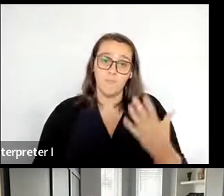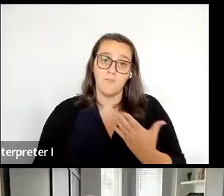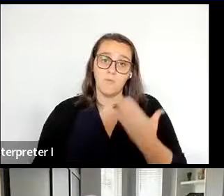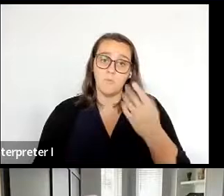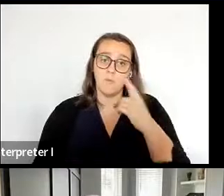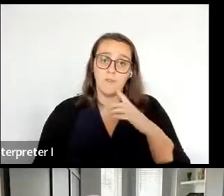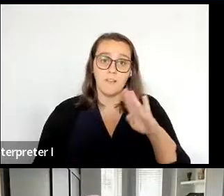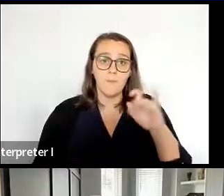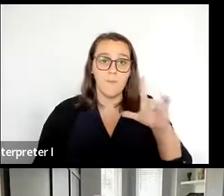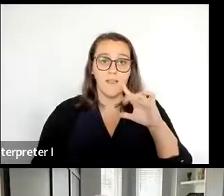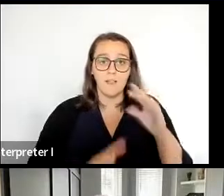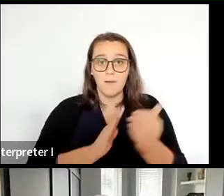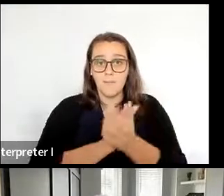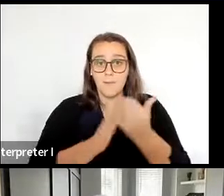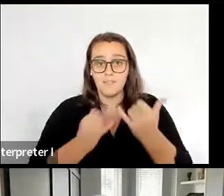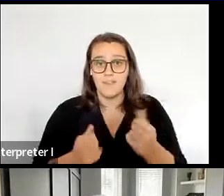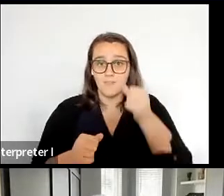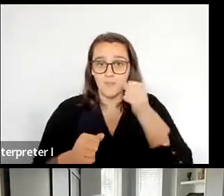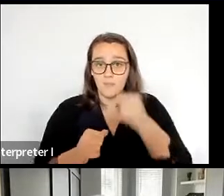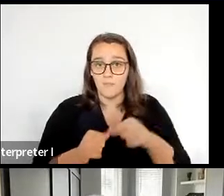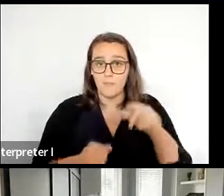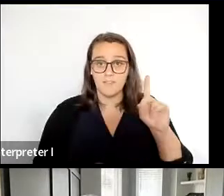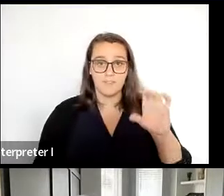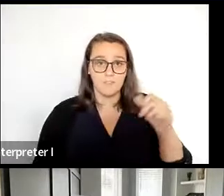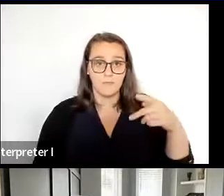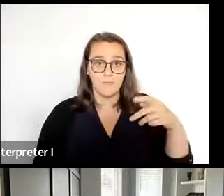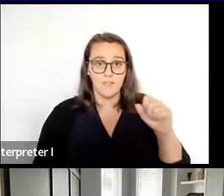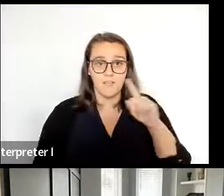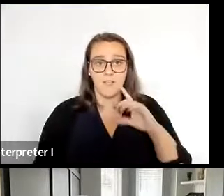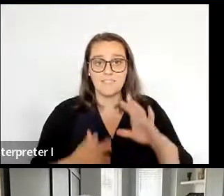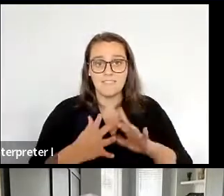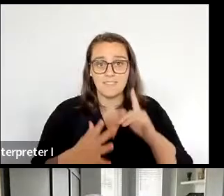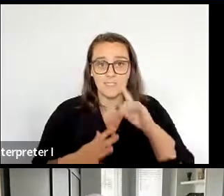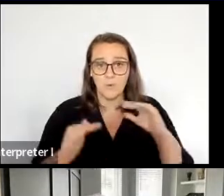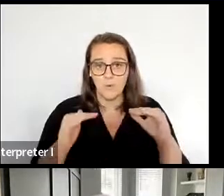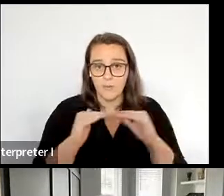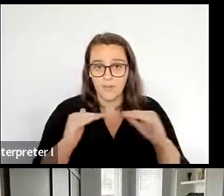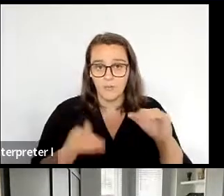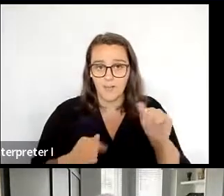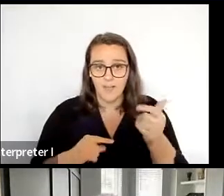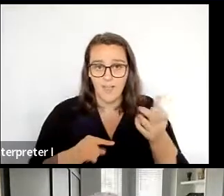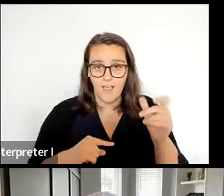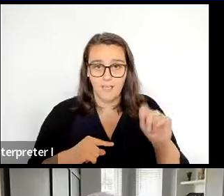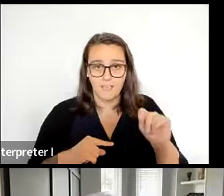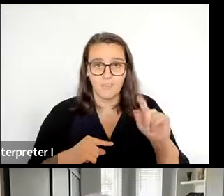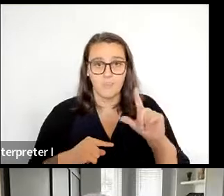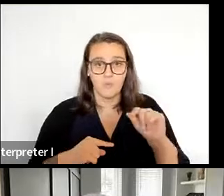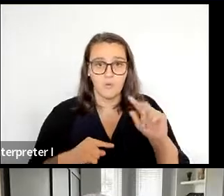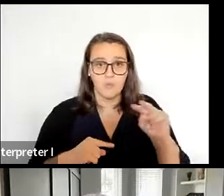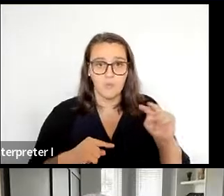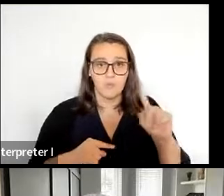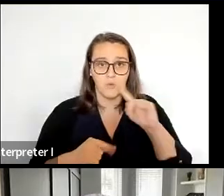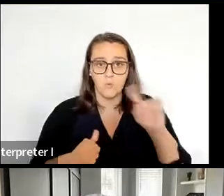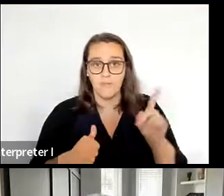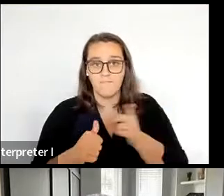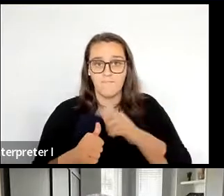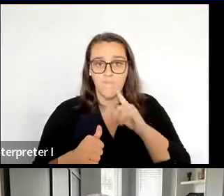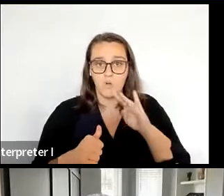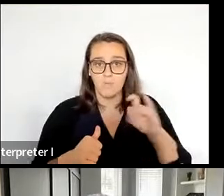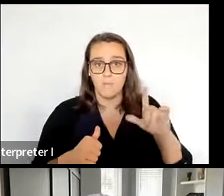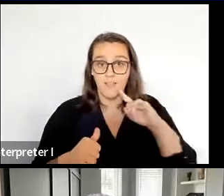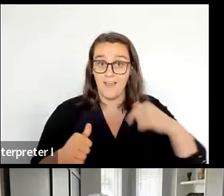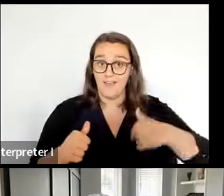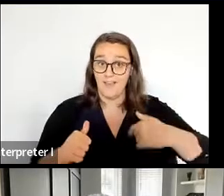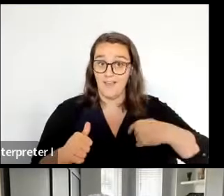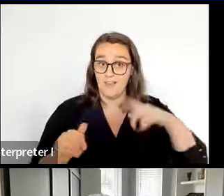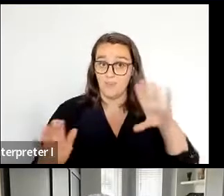amendments today. As you may recall, the DCPS Digital Equity Act of 2022 is the first bill I introduced after becoming a council member last year.